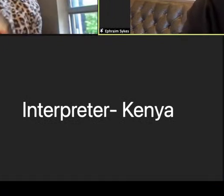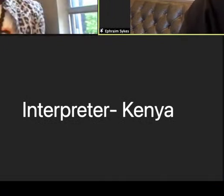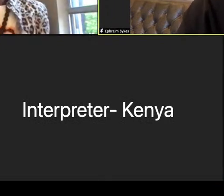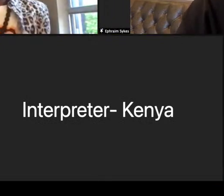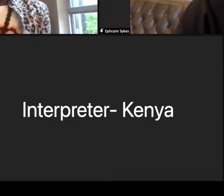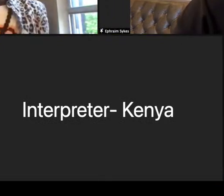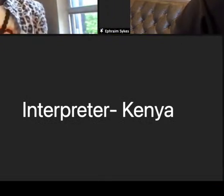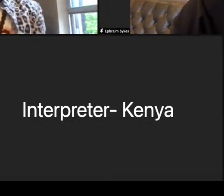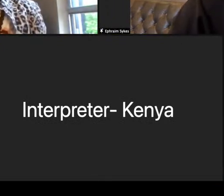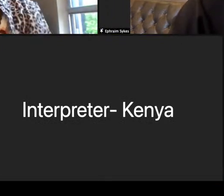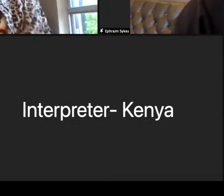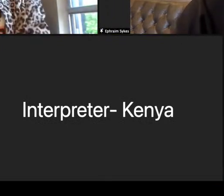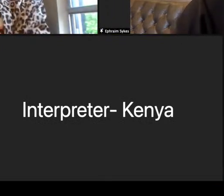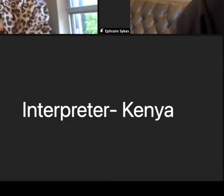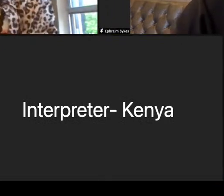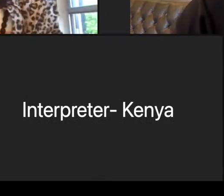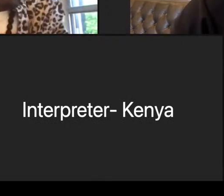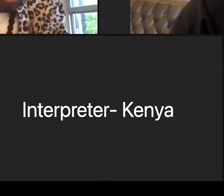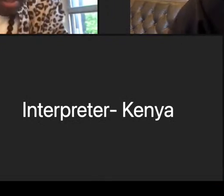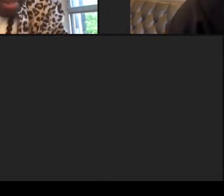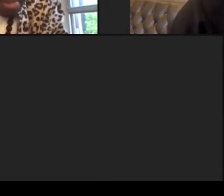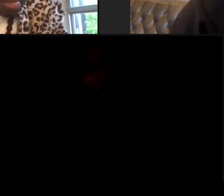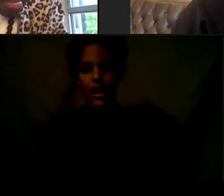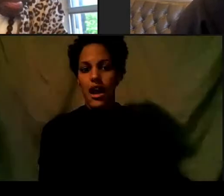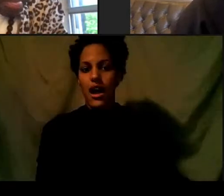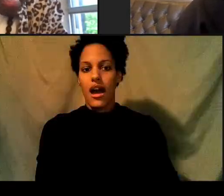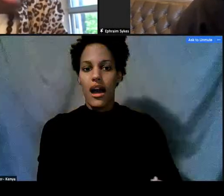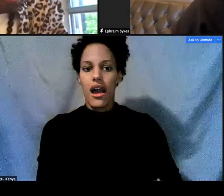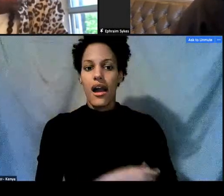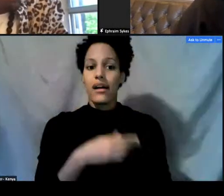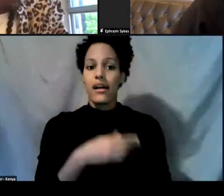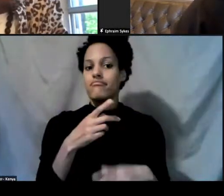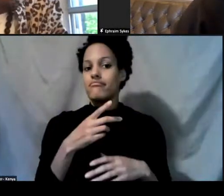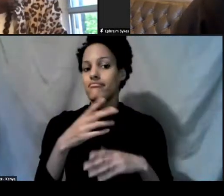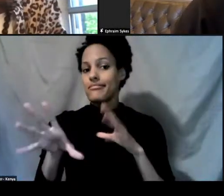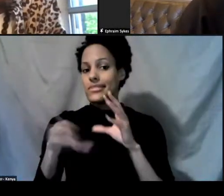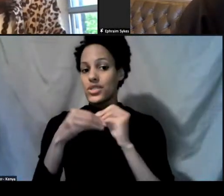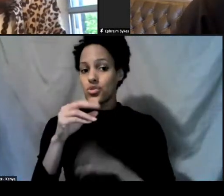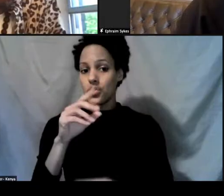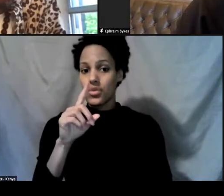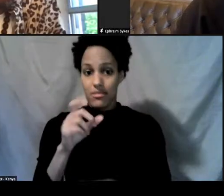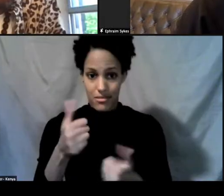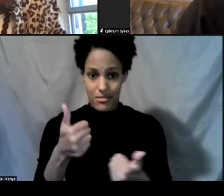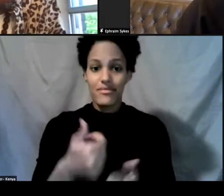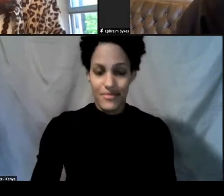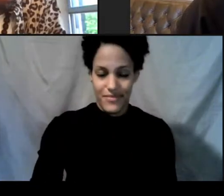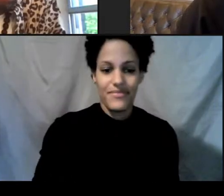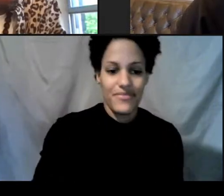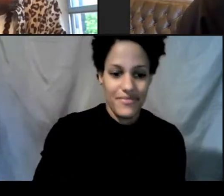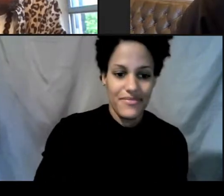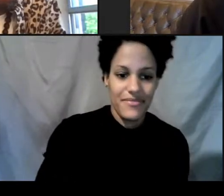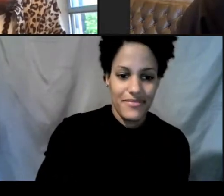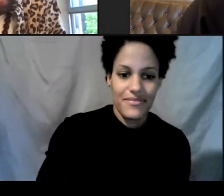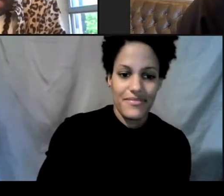here's another question from Henry Lee. What was the most influential part of